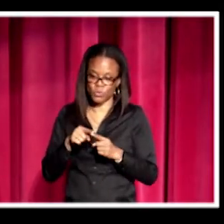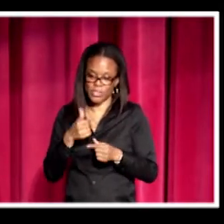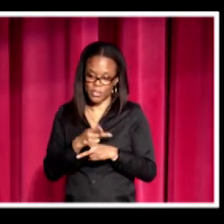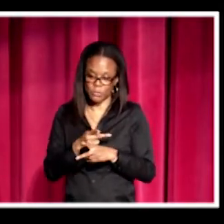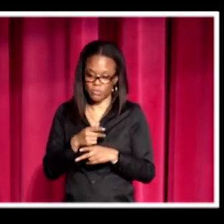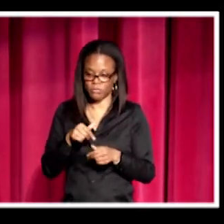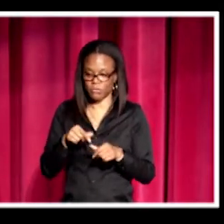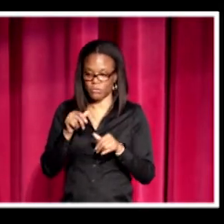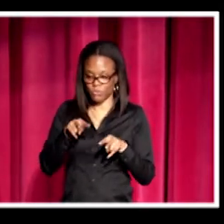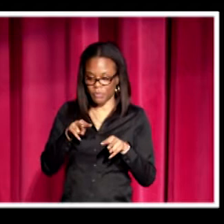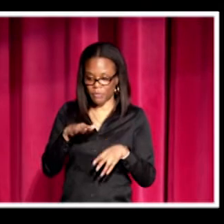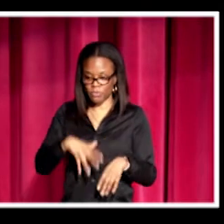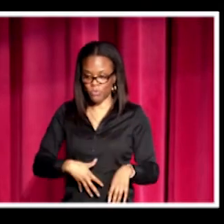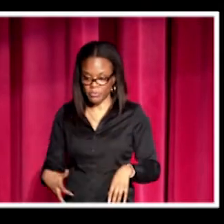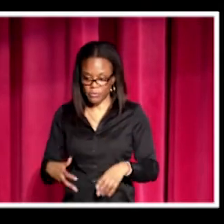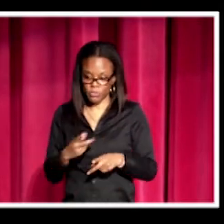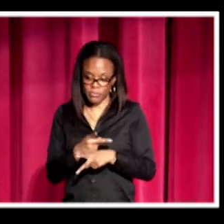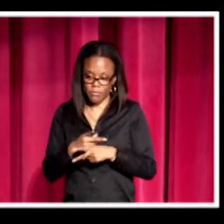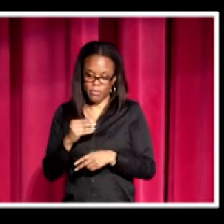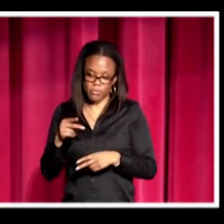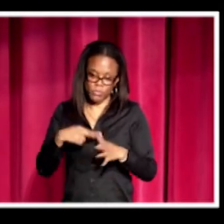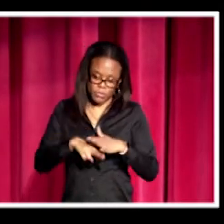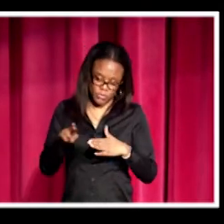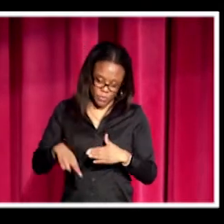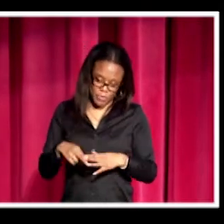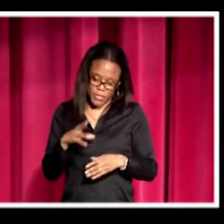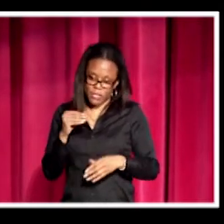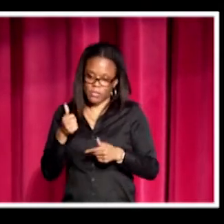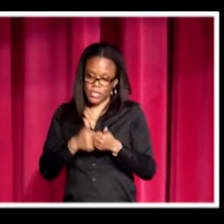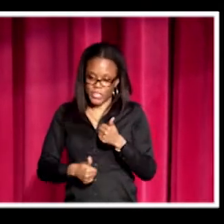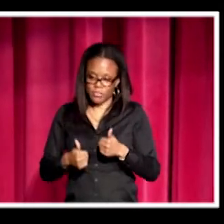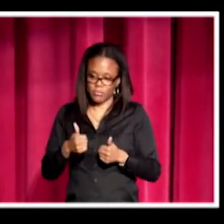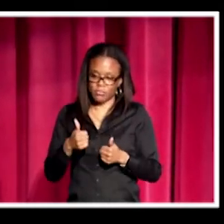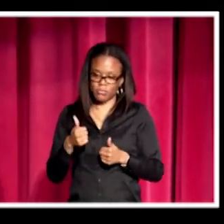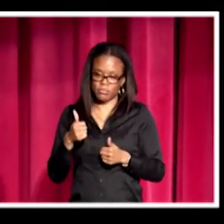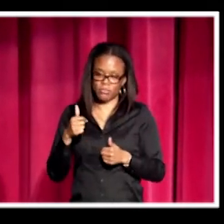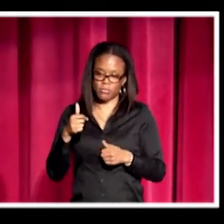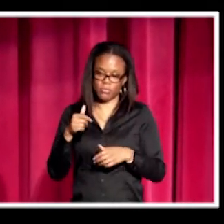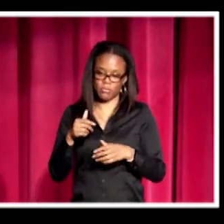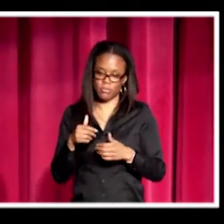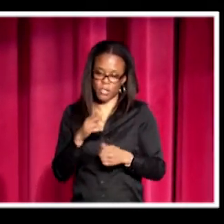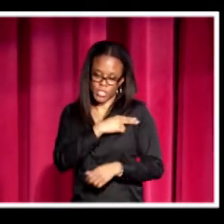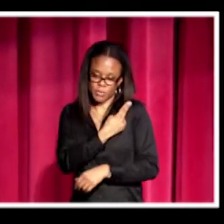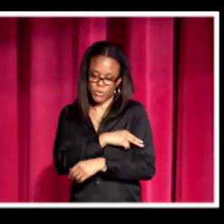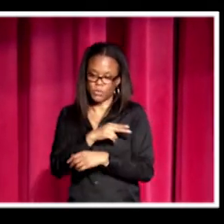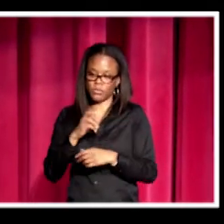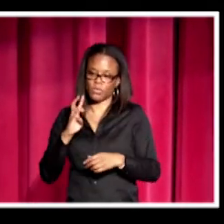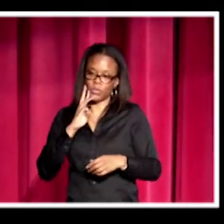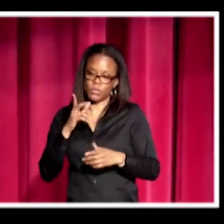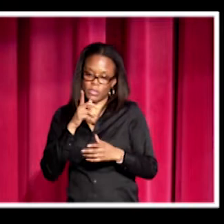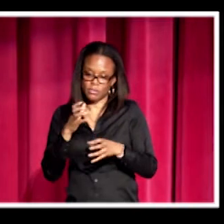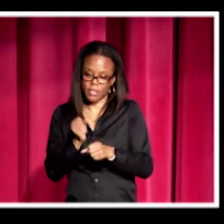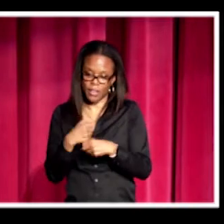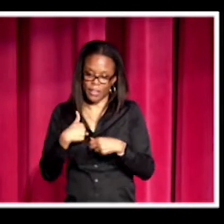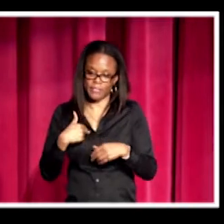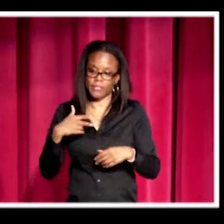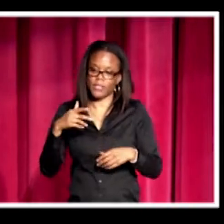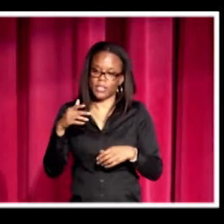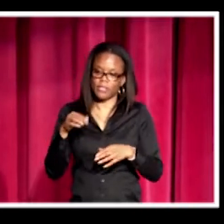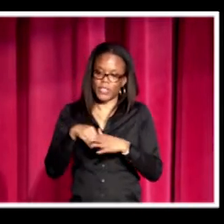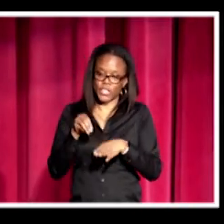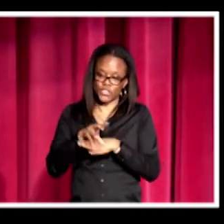care and newborn health outcomes at each of the district's birthing centers, form a single advisory board